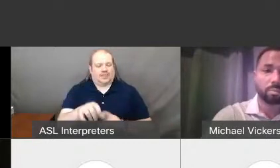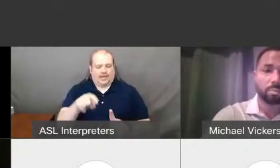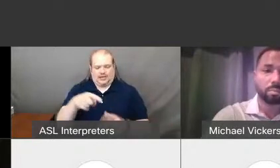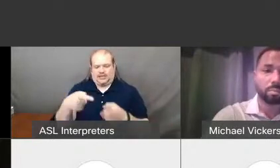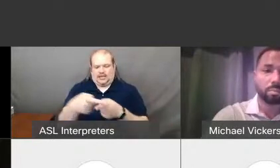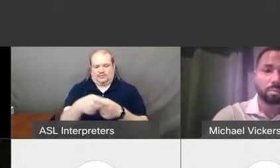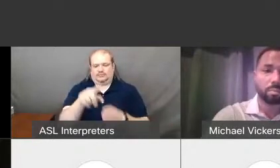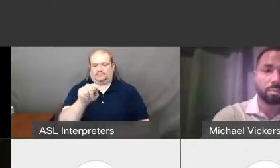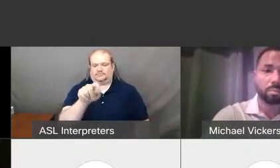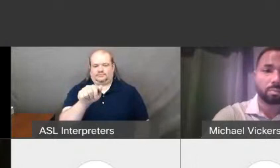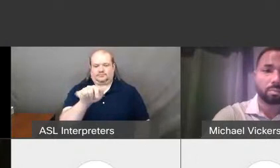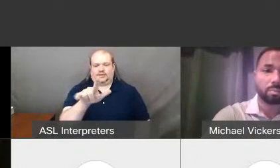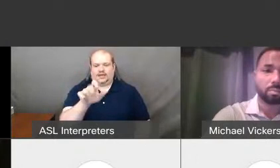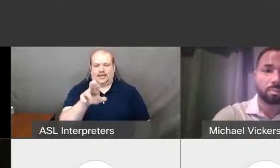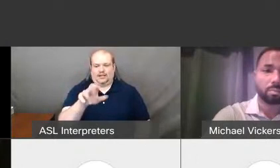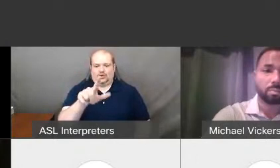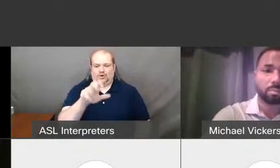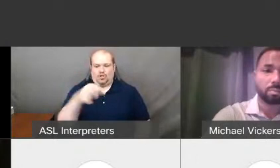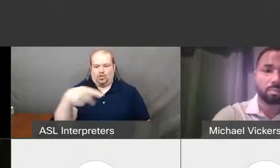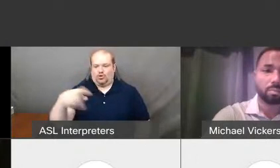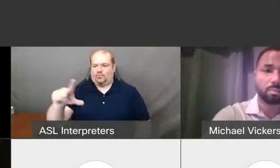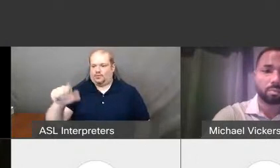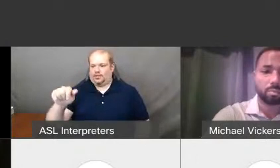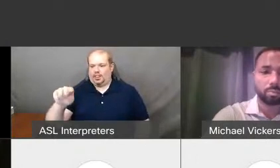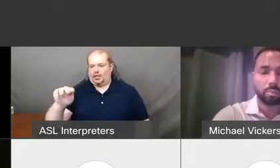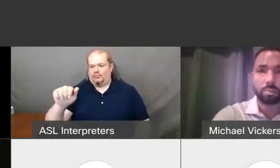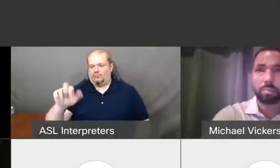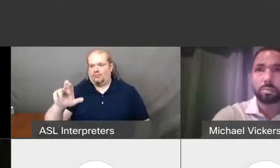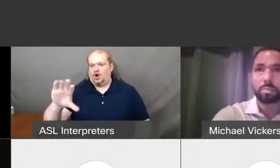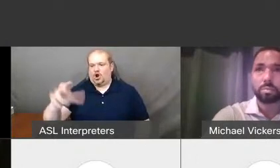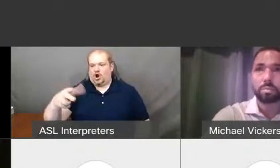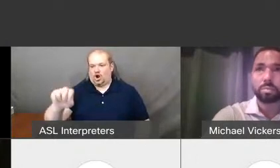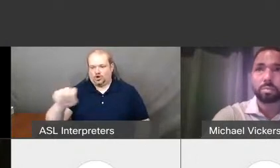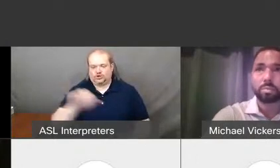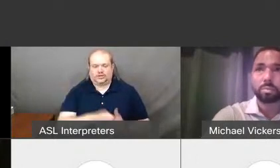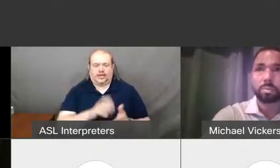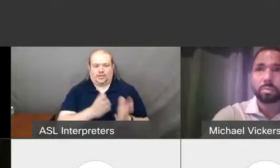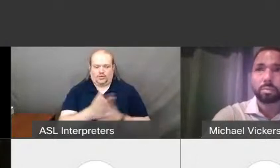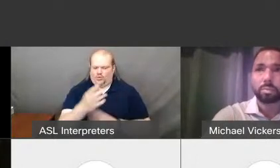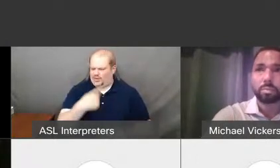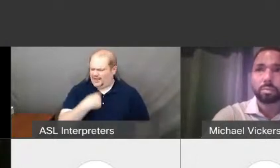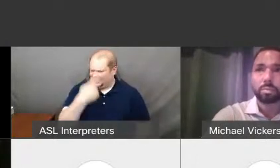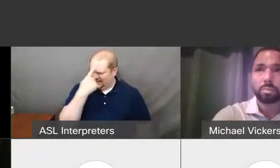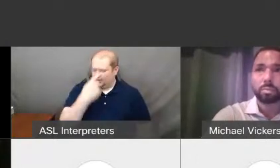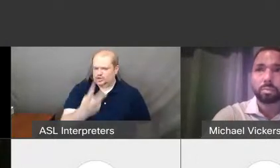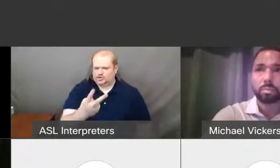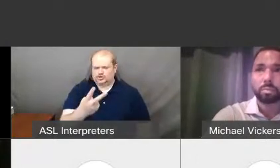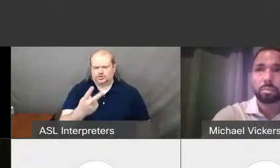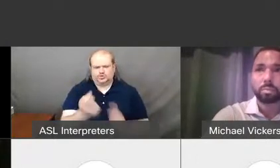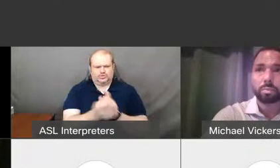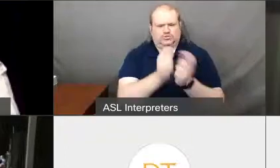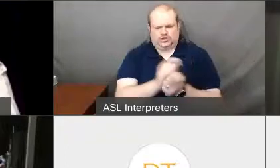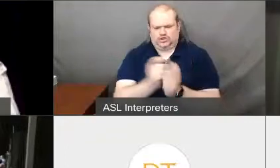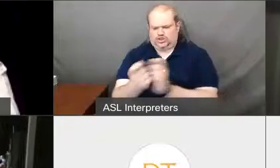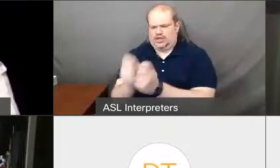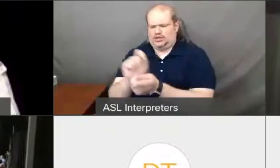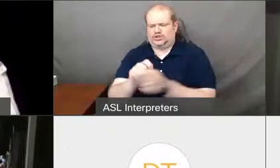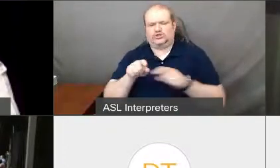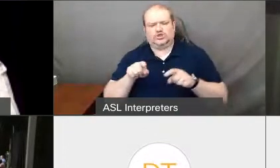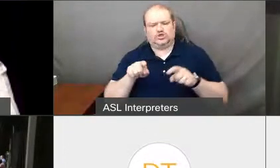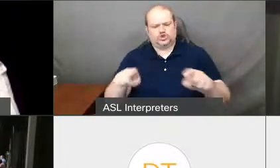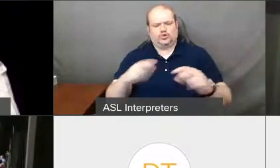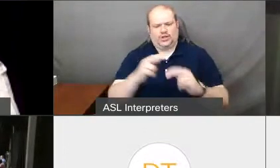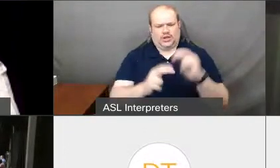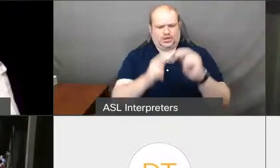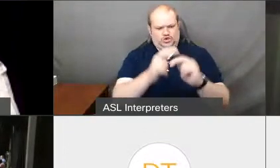intersection of Taylor Loop and Lamarche. And it has went through, I think, two iterations because during